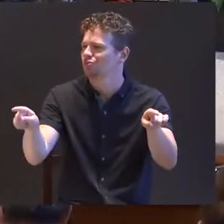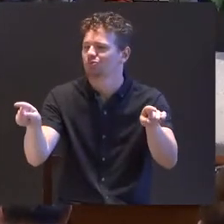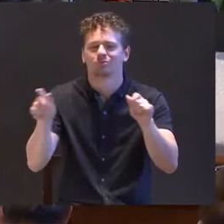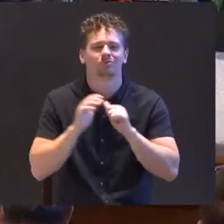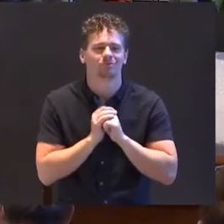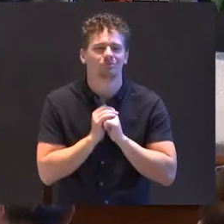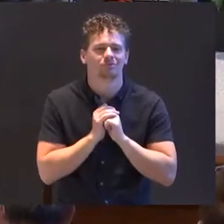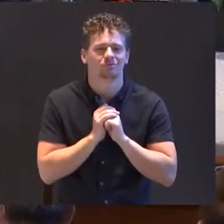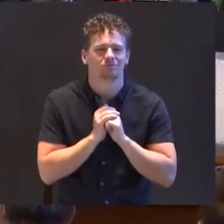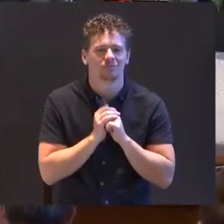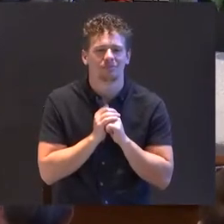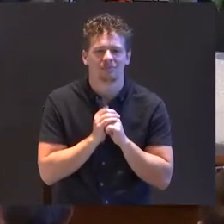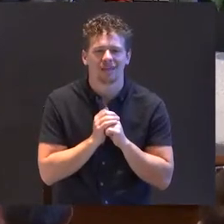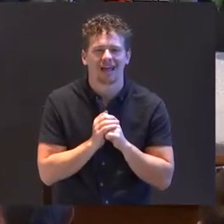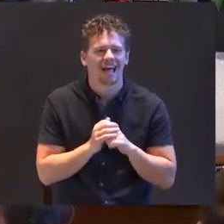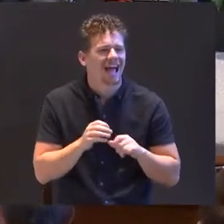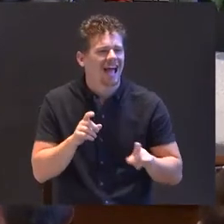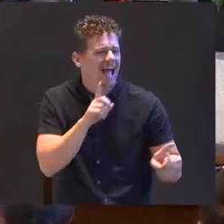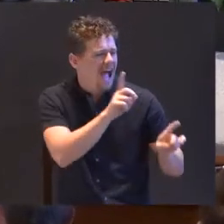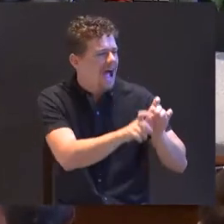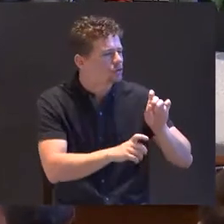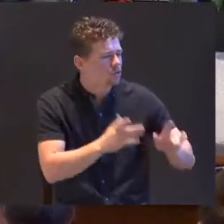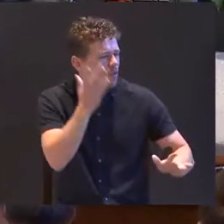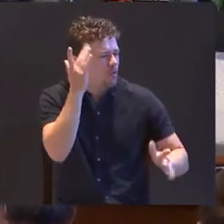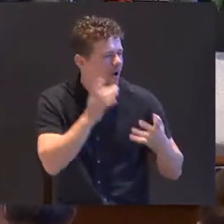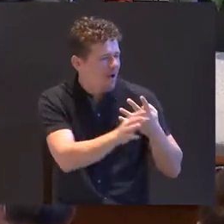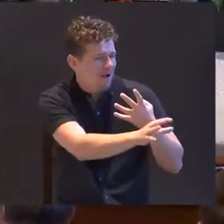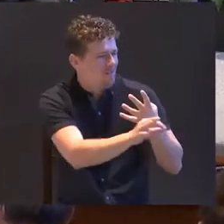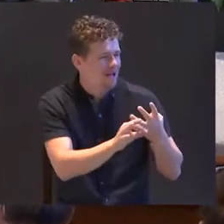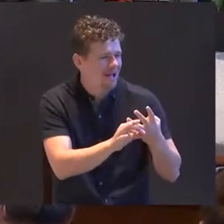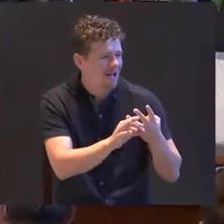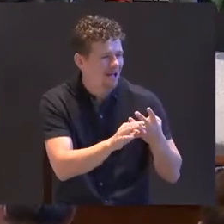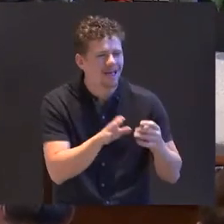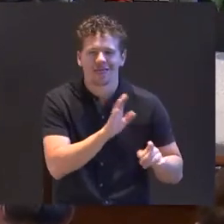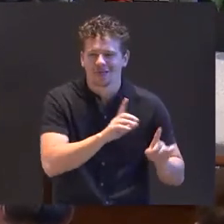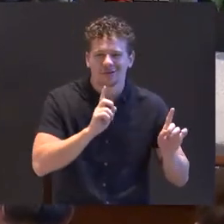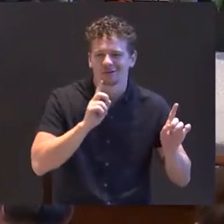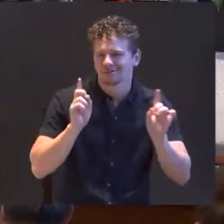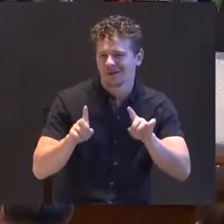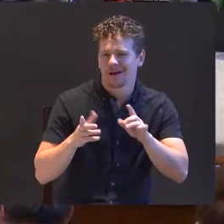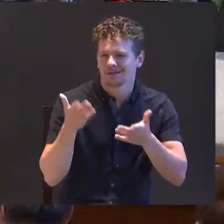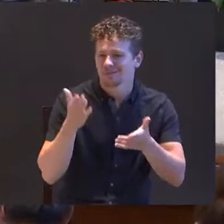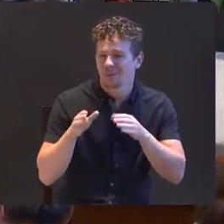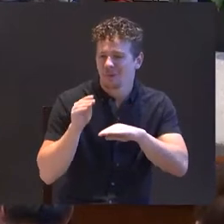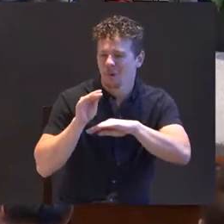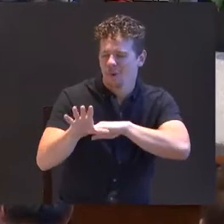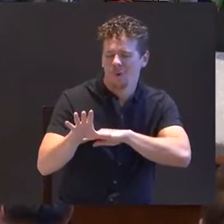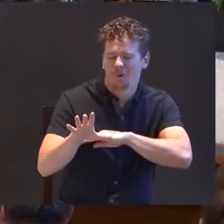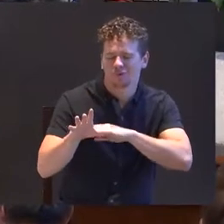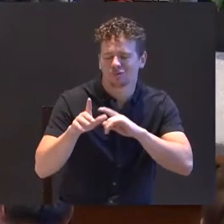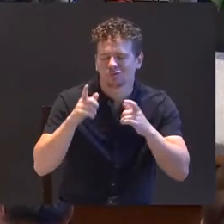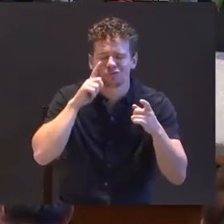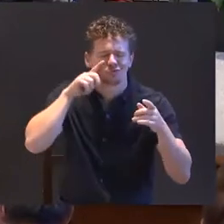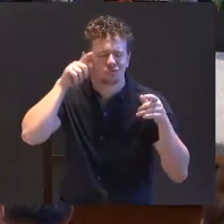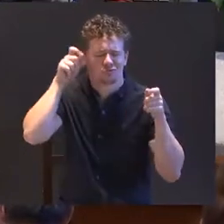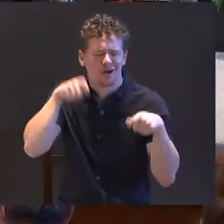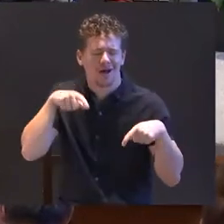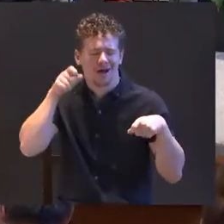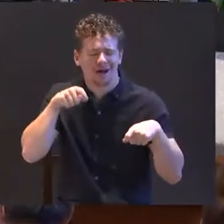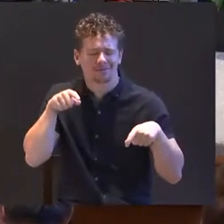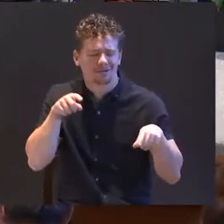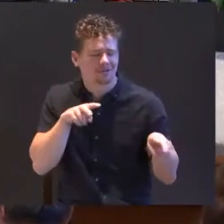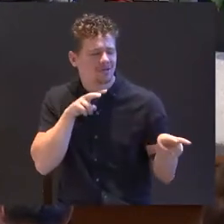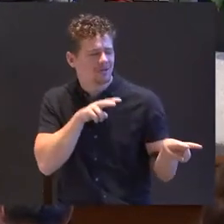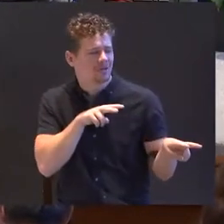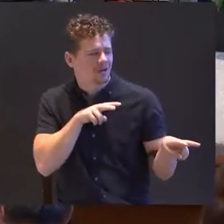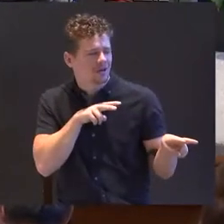Don't you ever ask them why, if they told you you would cry, so just look at them and